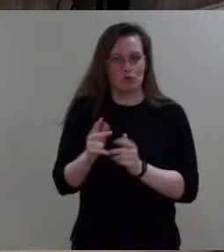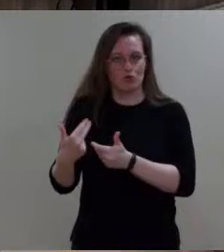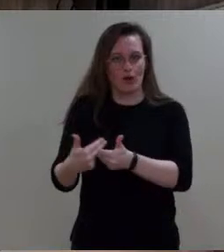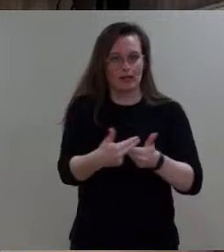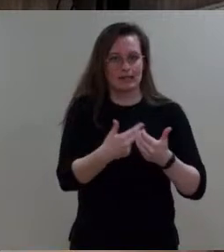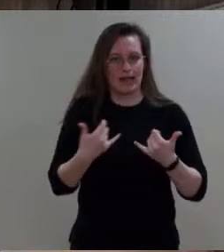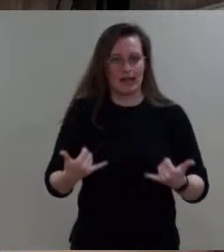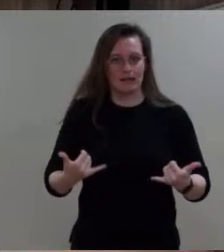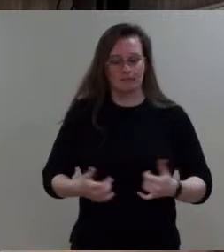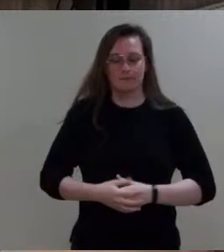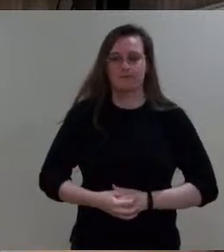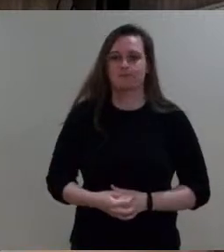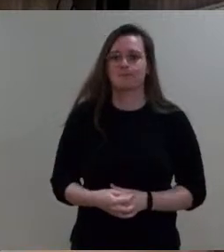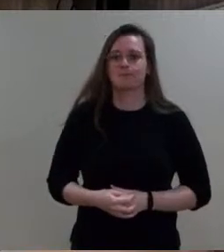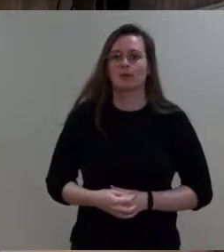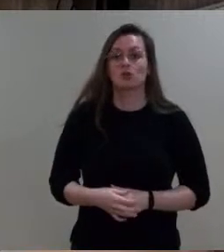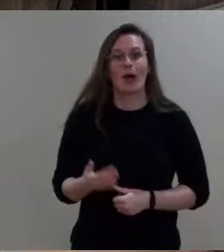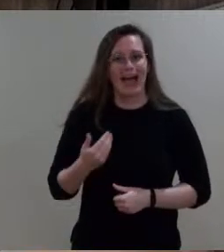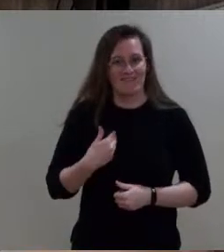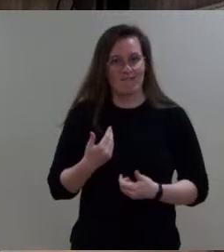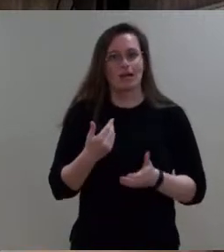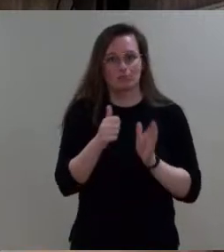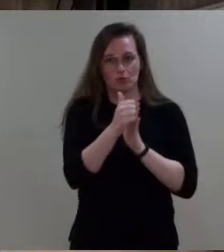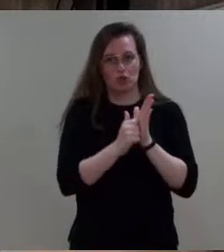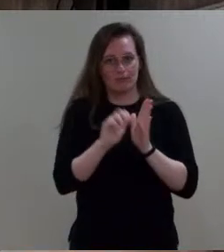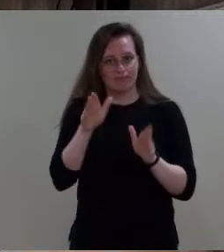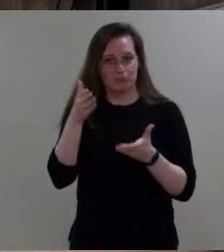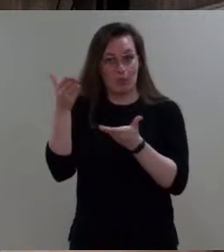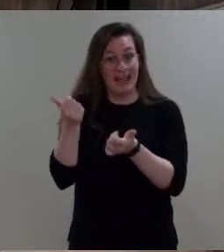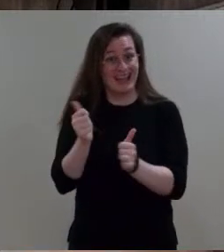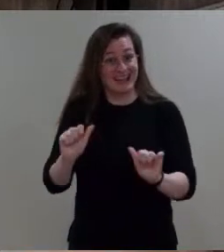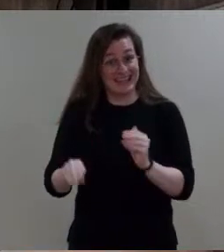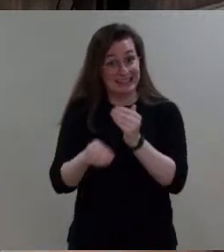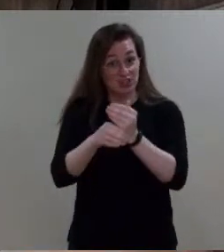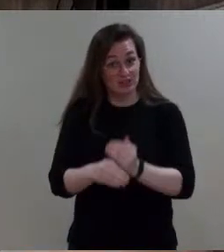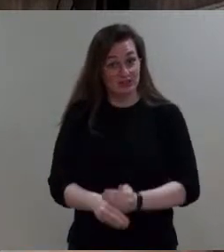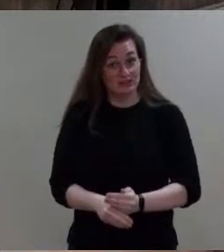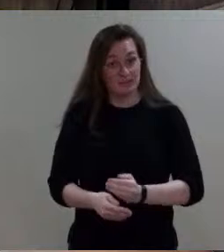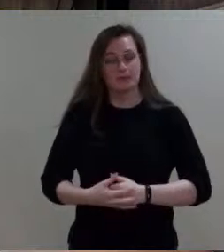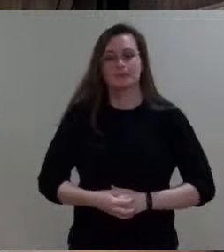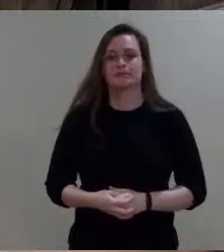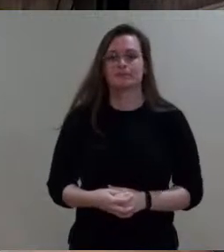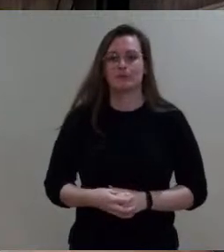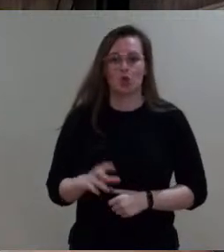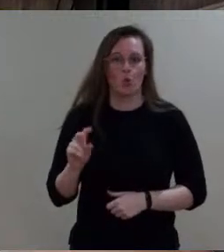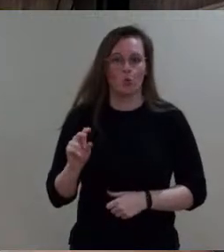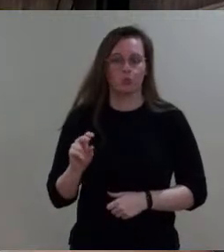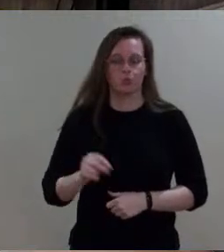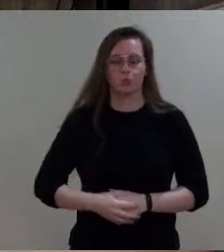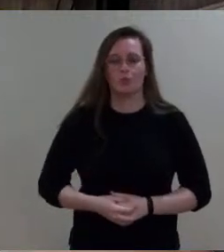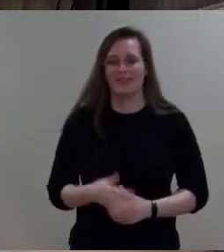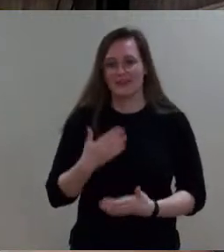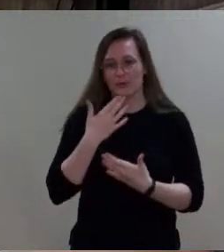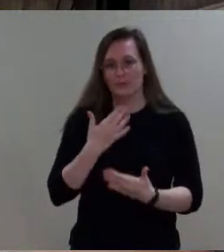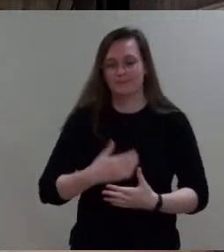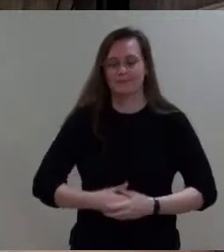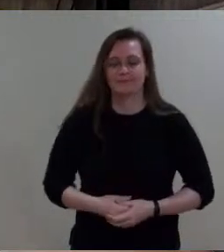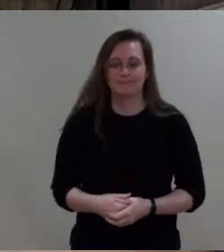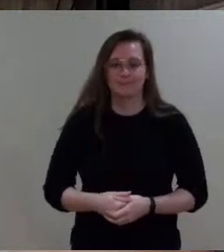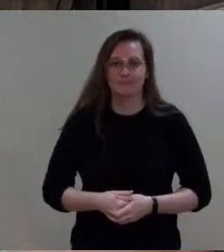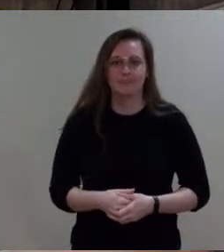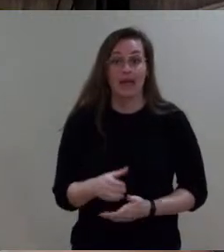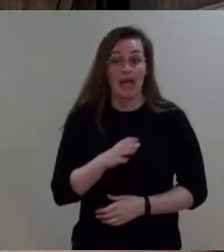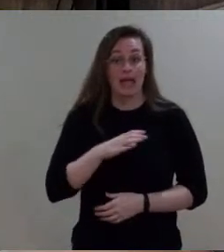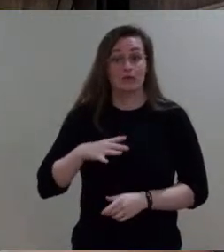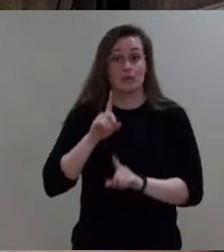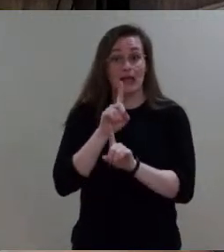have been provided with proposed agenda. CAO, are there any additions to the agenda? No, there are not, Your Worship. Thank you. Council, are